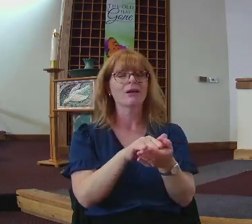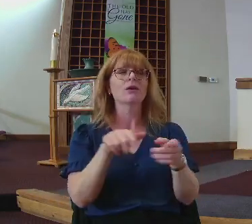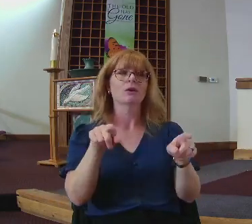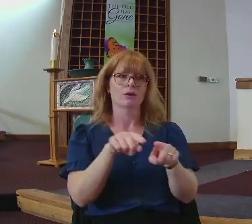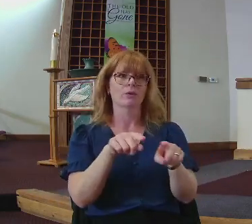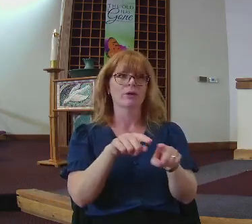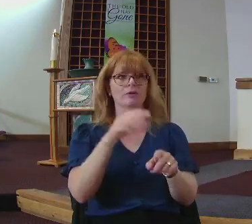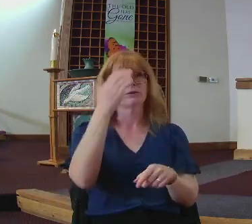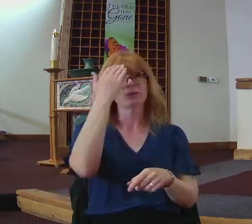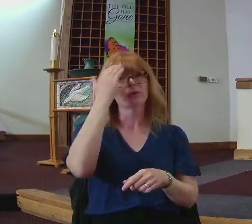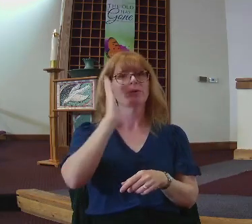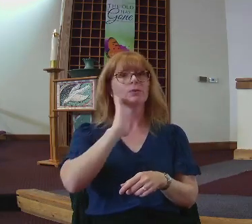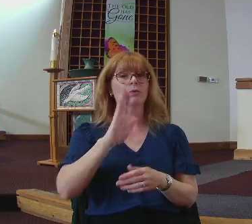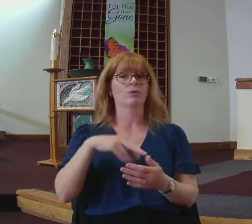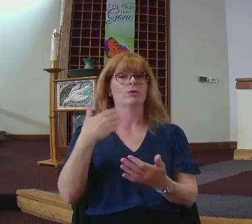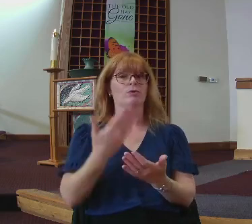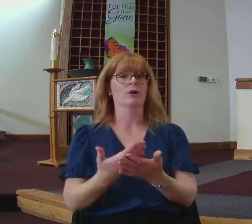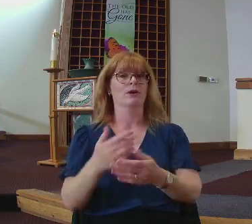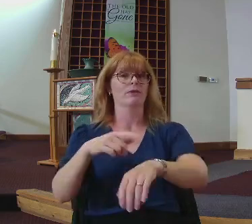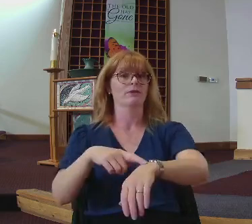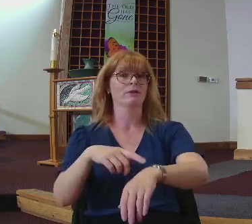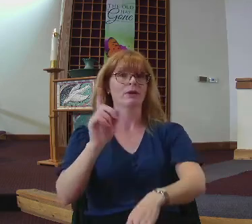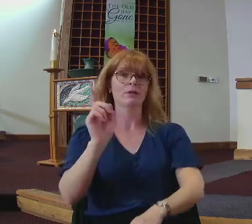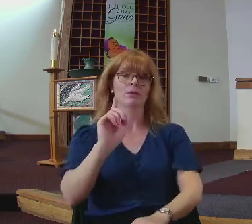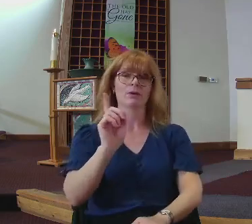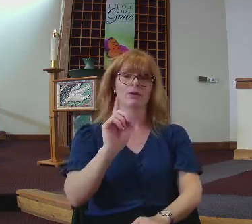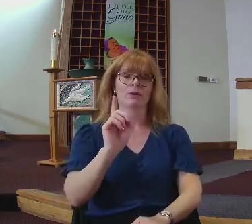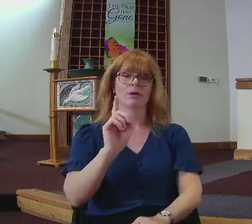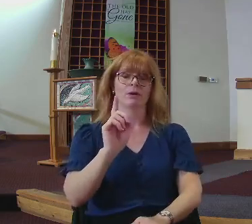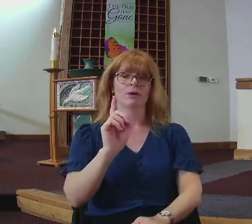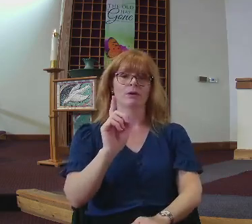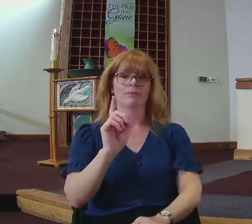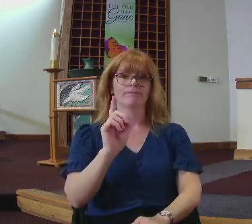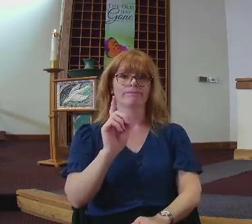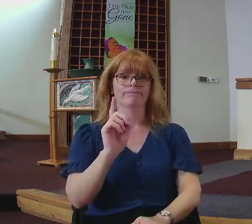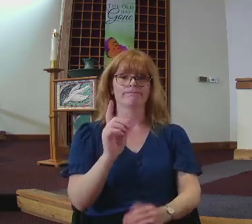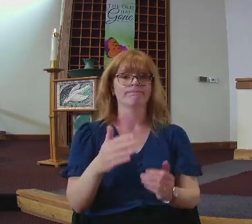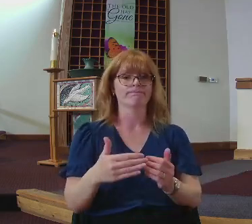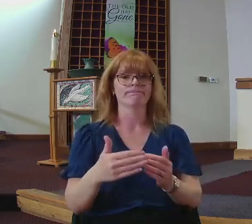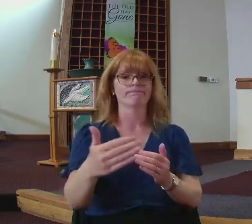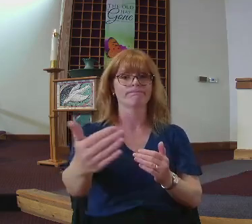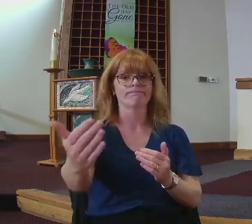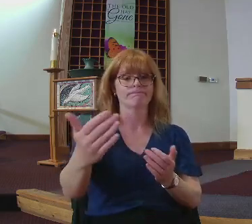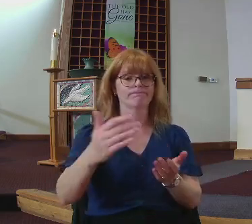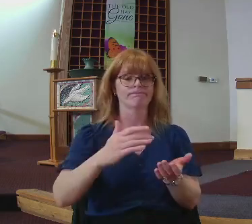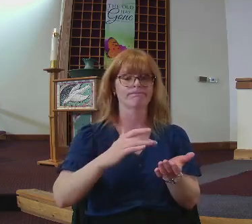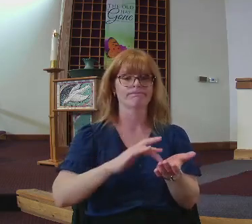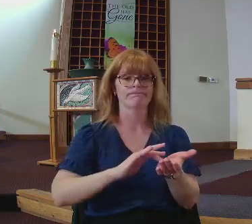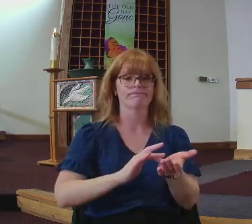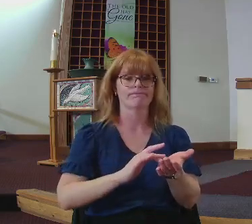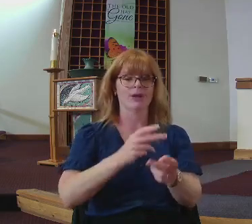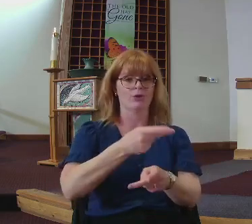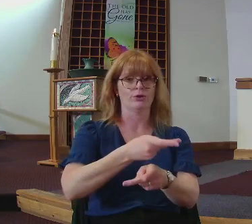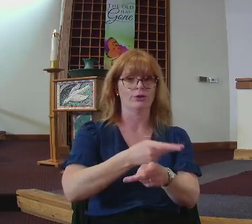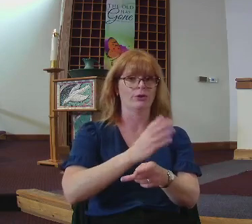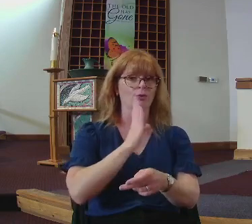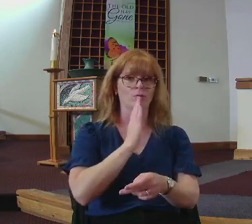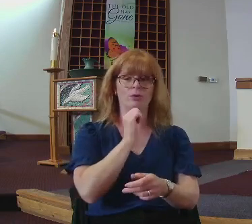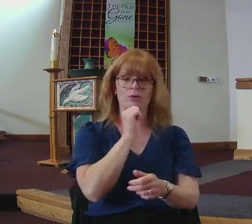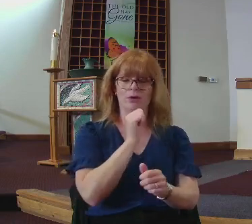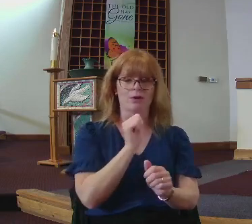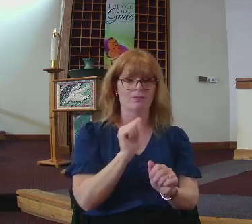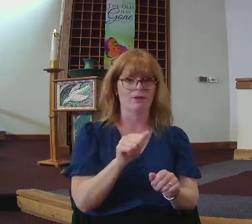we also know that there will come a time where it is no longer able to provide healing or